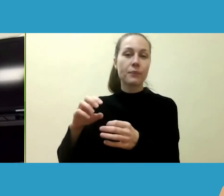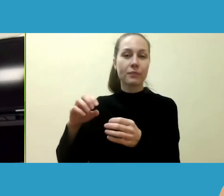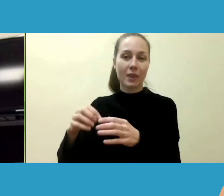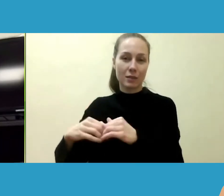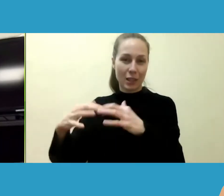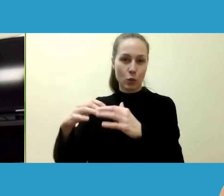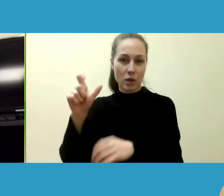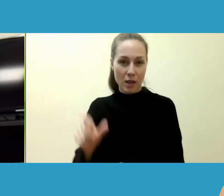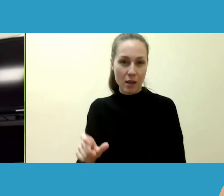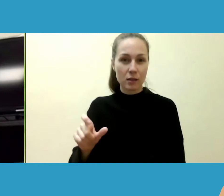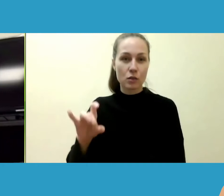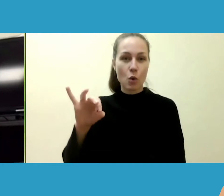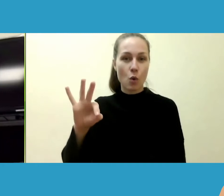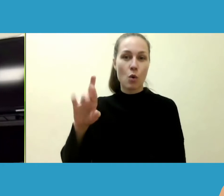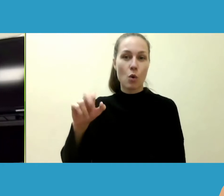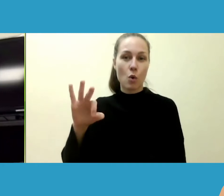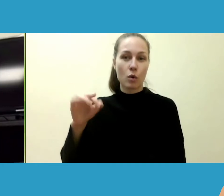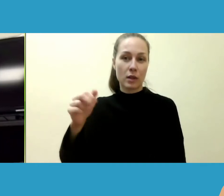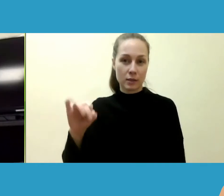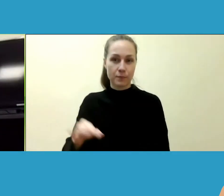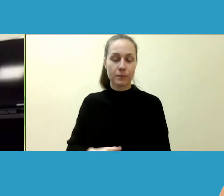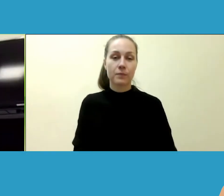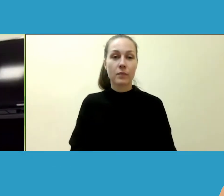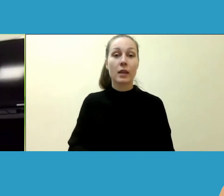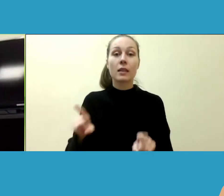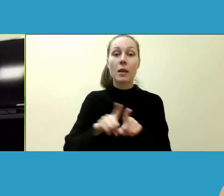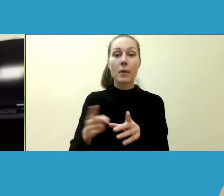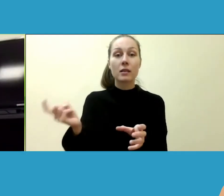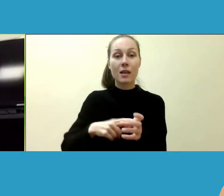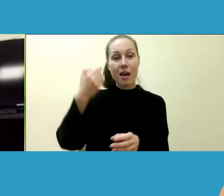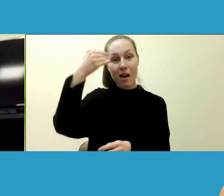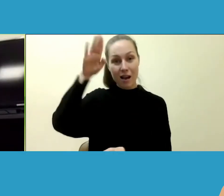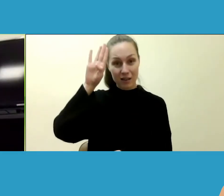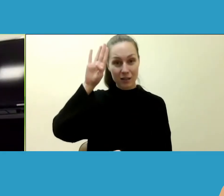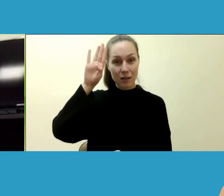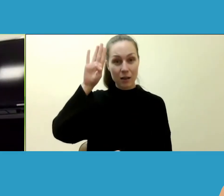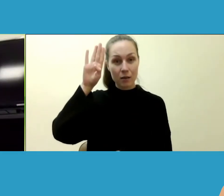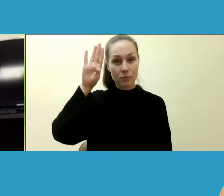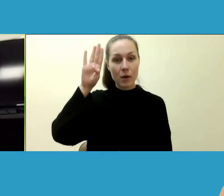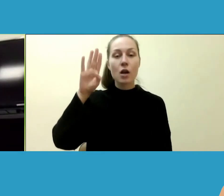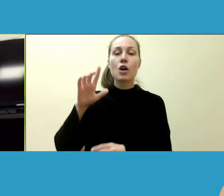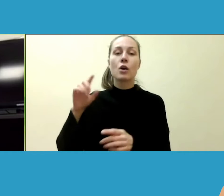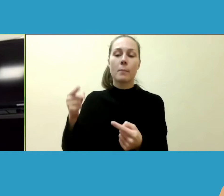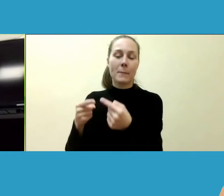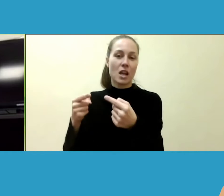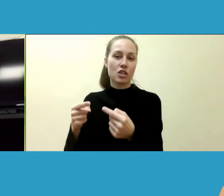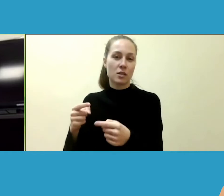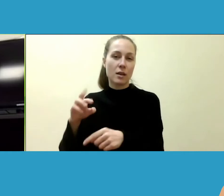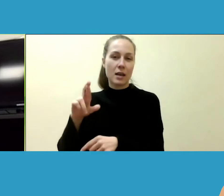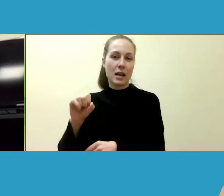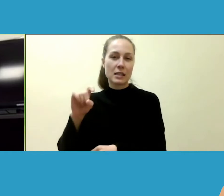Göran Stanton, an inspector of hate crimes division within the Stockholm Police, founder of the Swedish LGBT